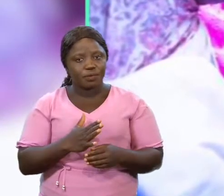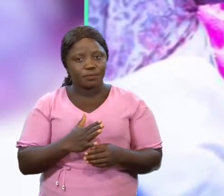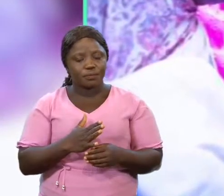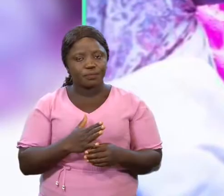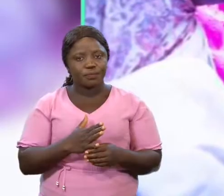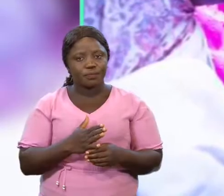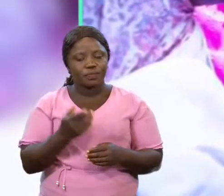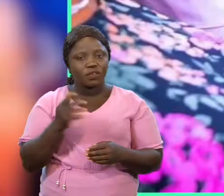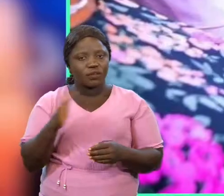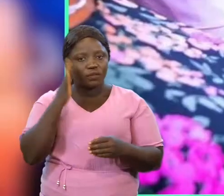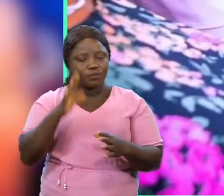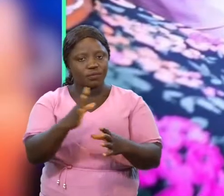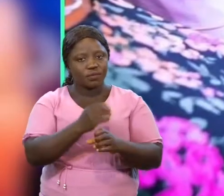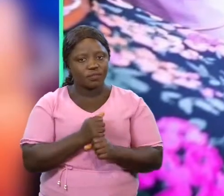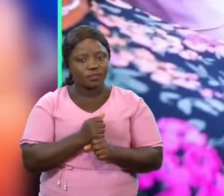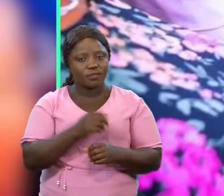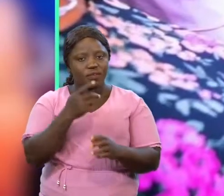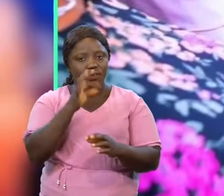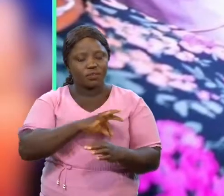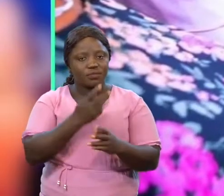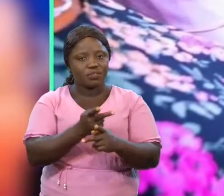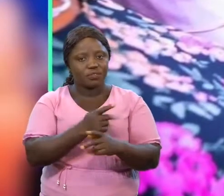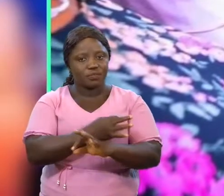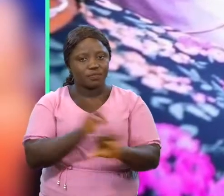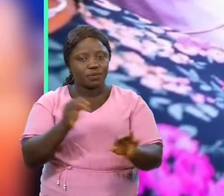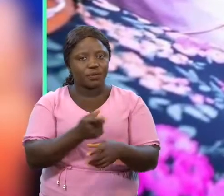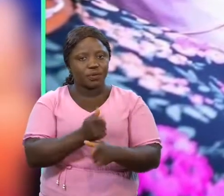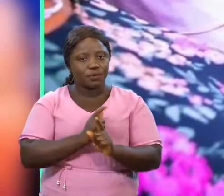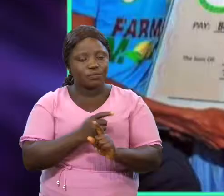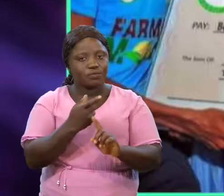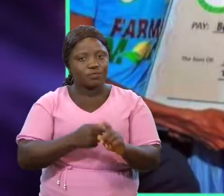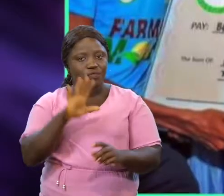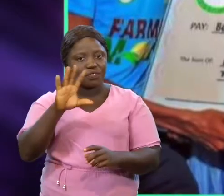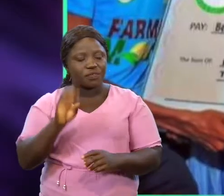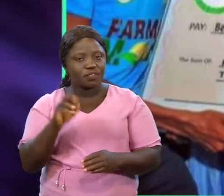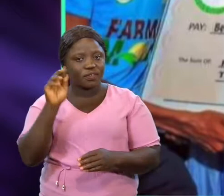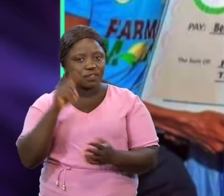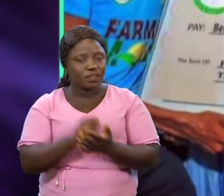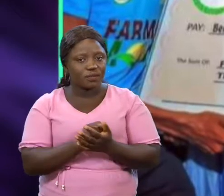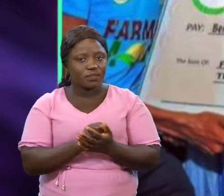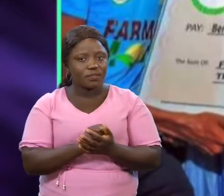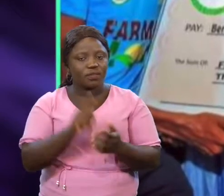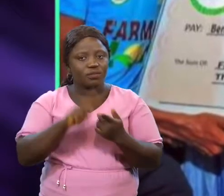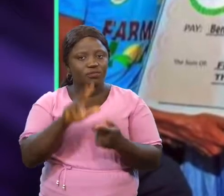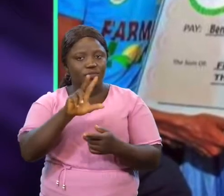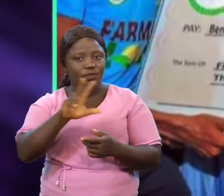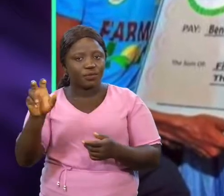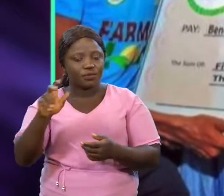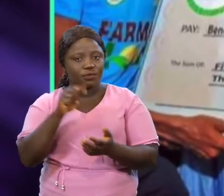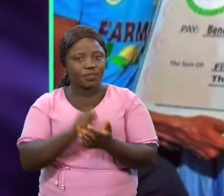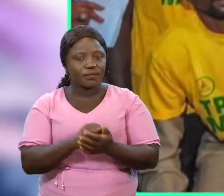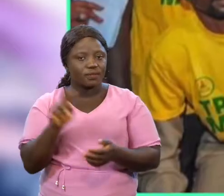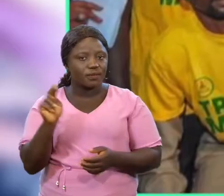women. They shall receive interest-free loans ranging from 50,000 naira to